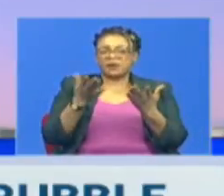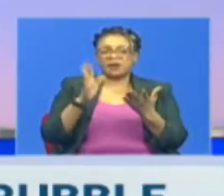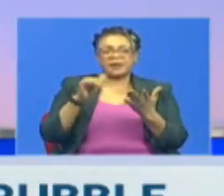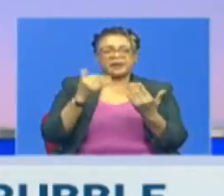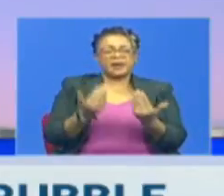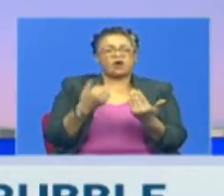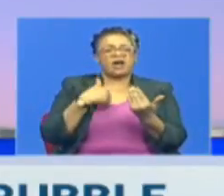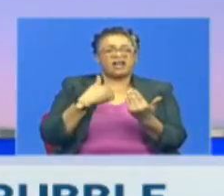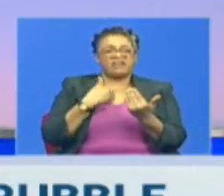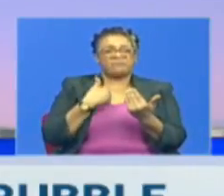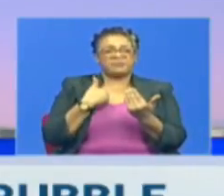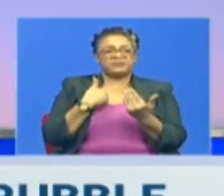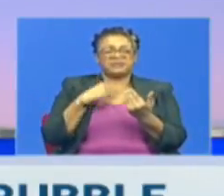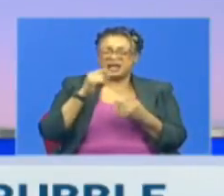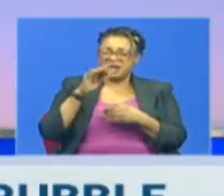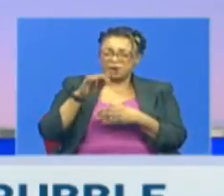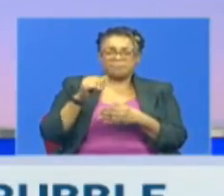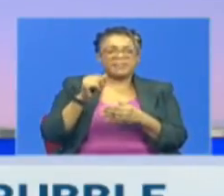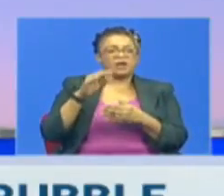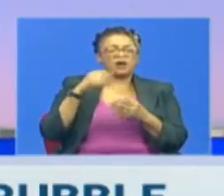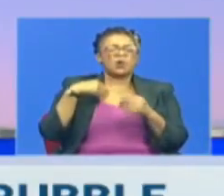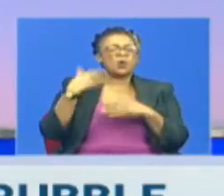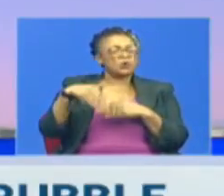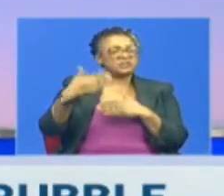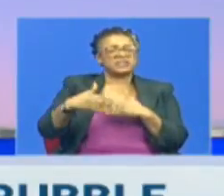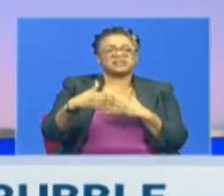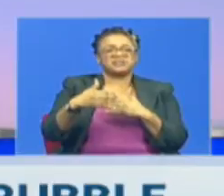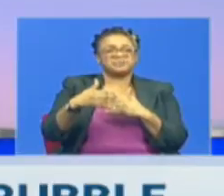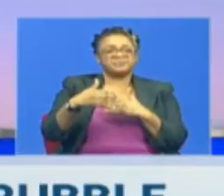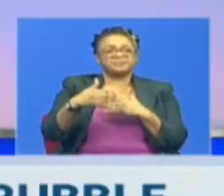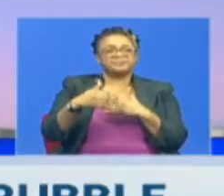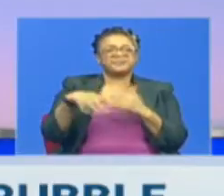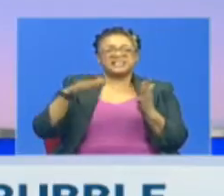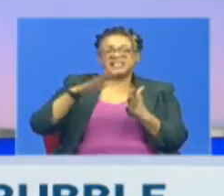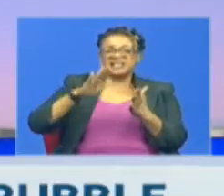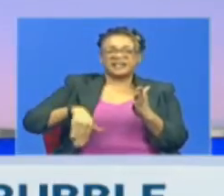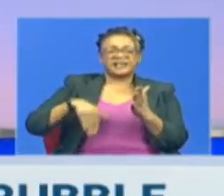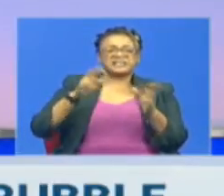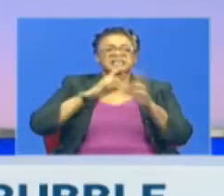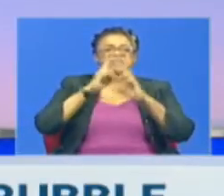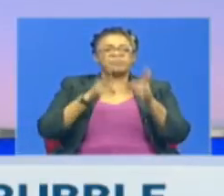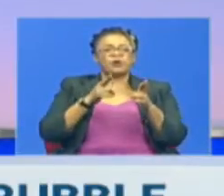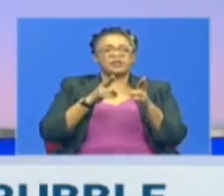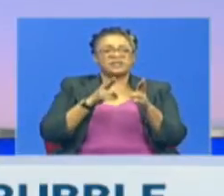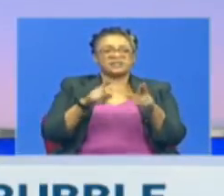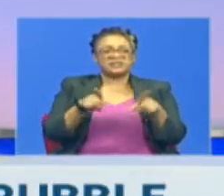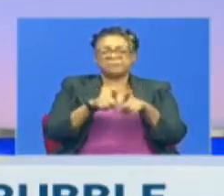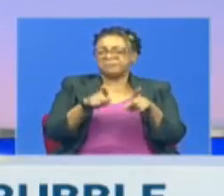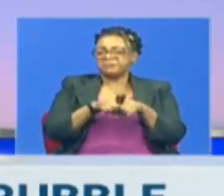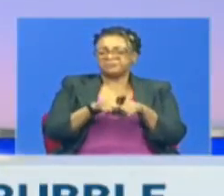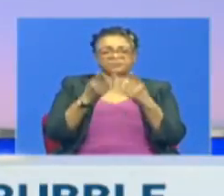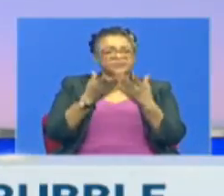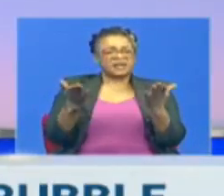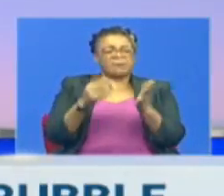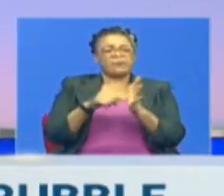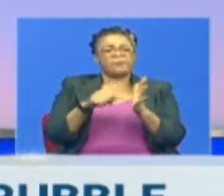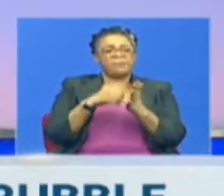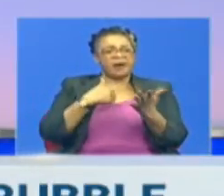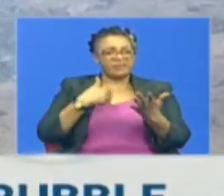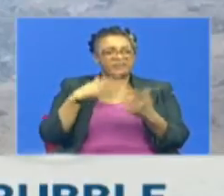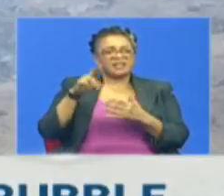been numbed by the constant blows and the delays in responding to a fresh outbreak. Ngina Kirori has